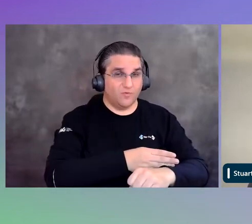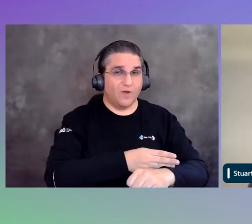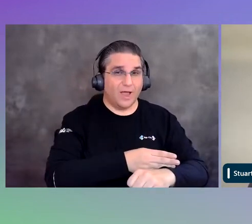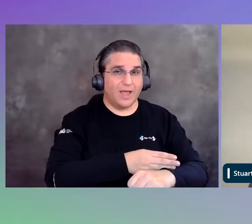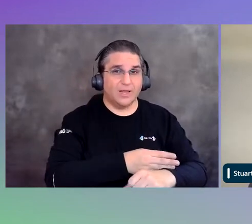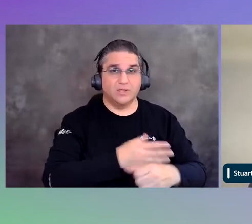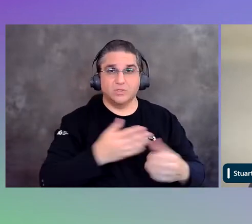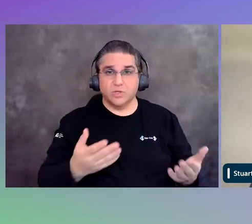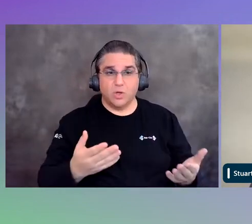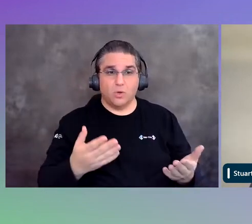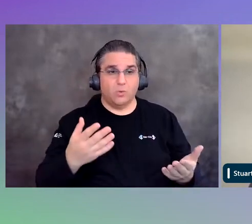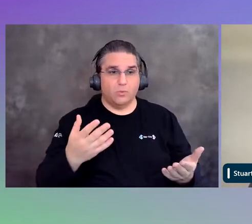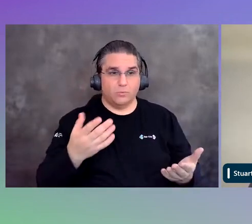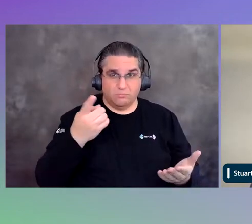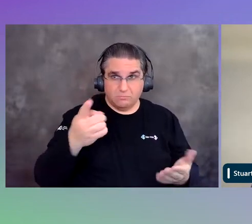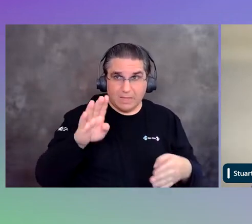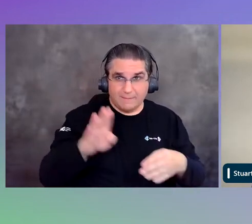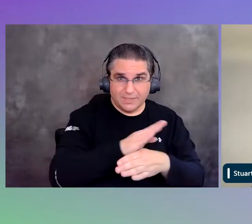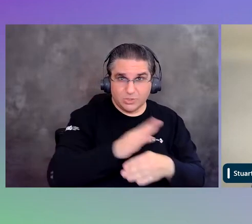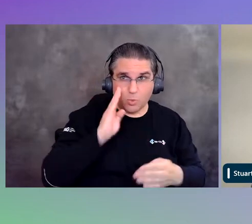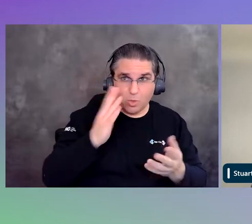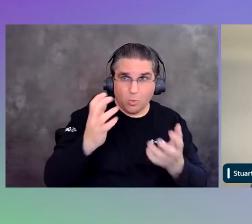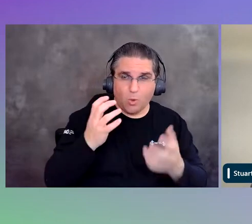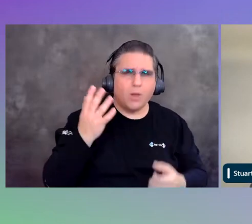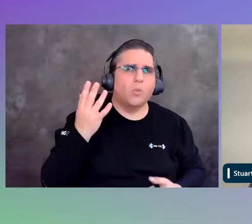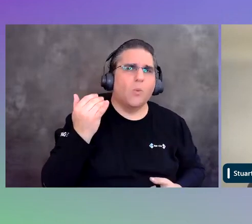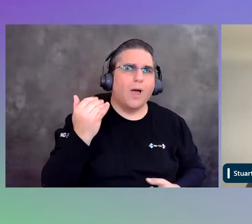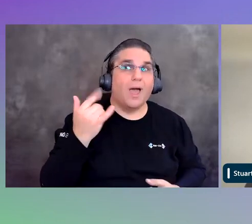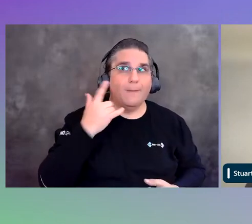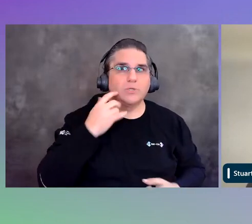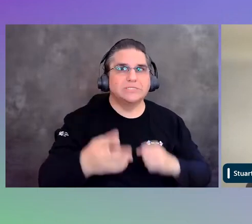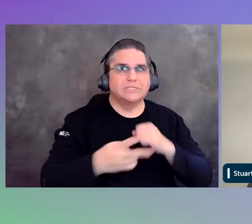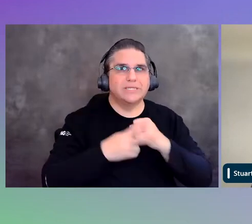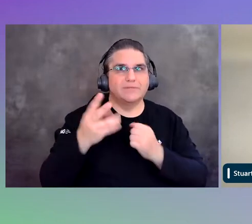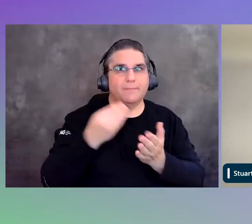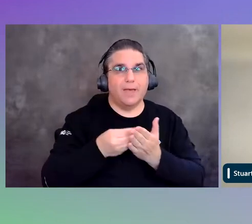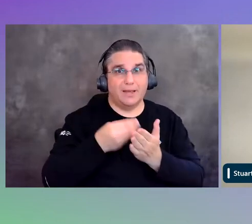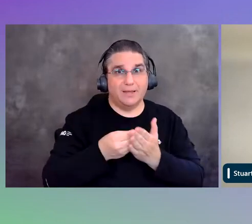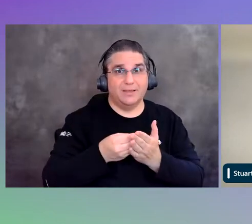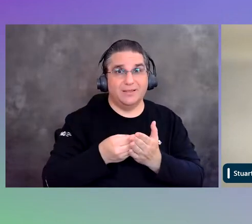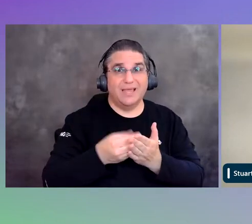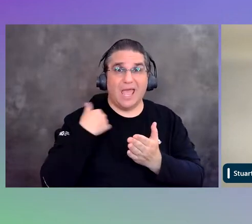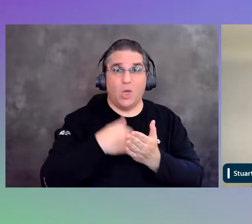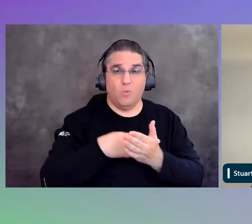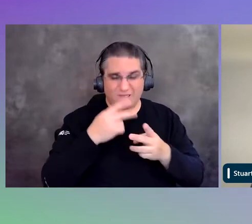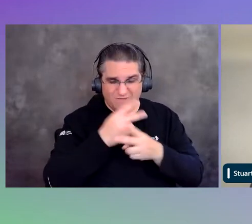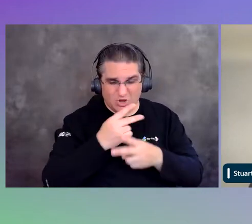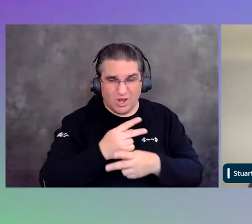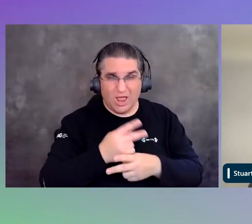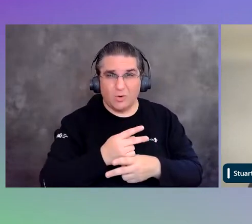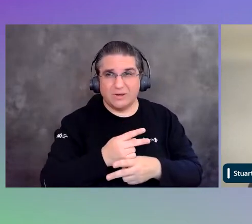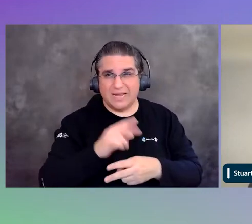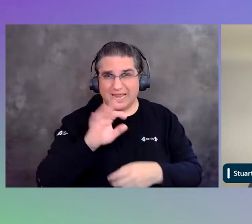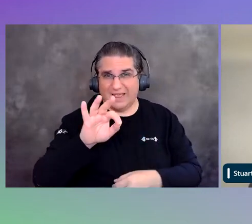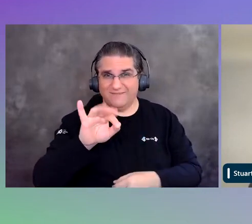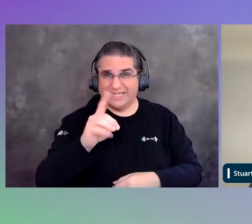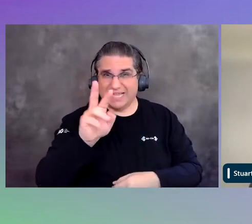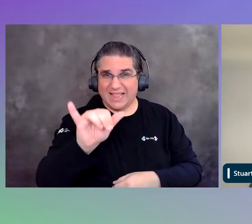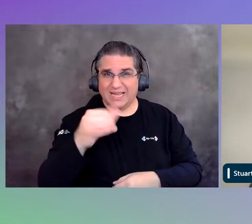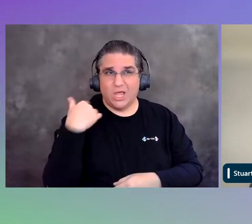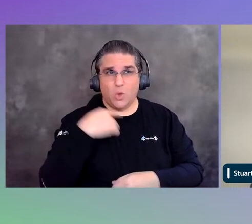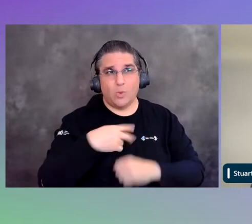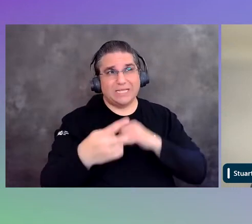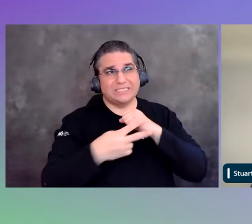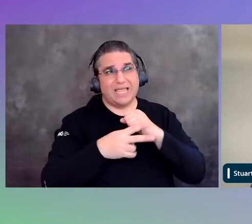business want to do that? Well, it's going to save them money. I think, we looked at about saving about Fidelity about 1.5 million a year